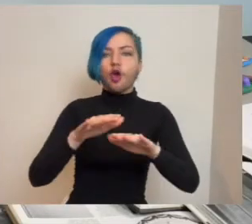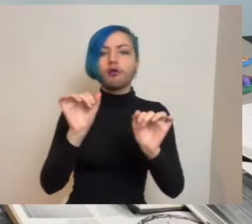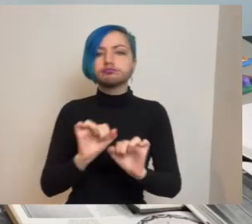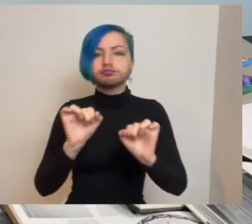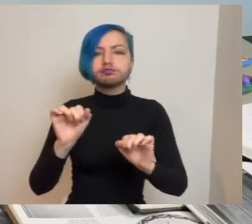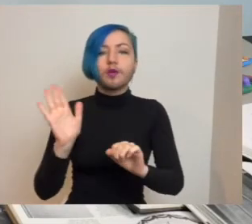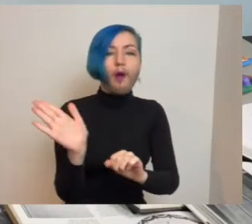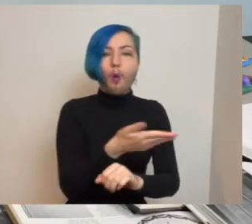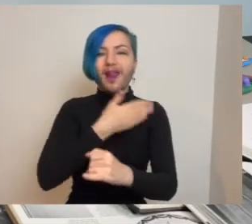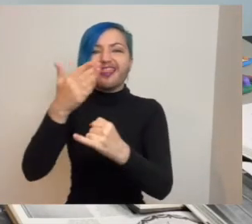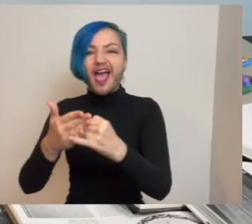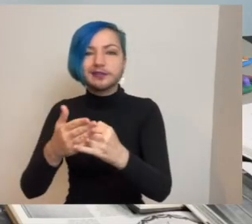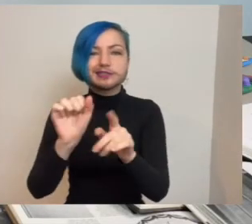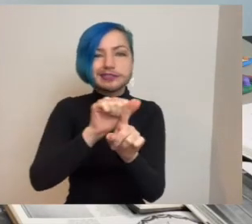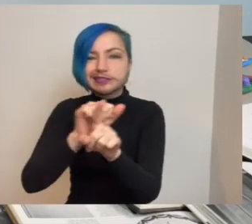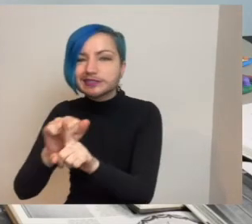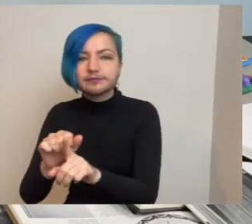at the end.